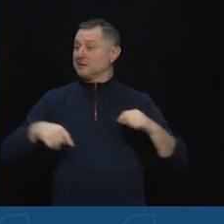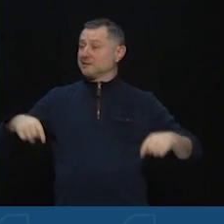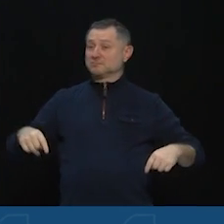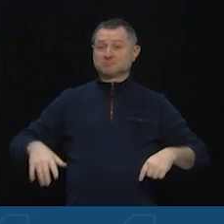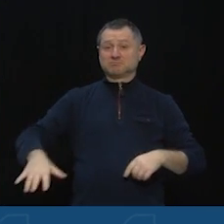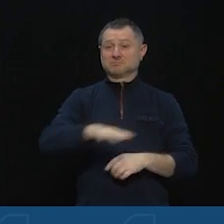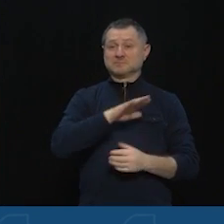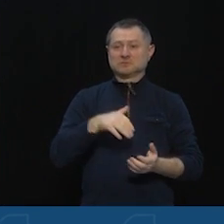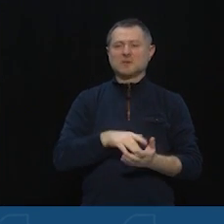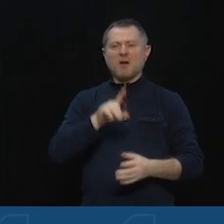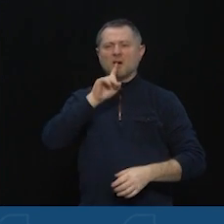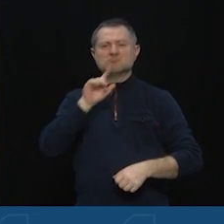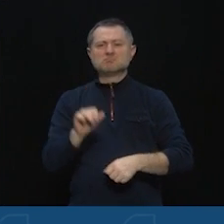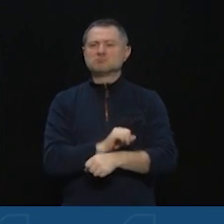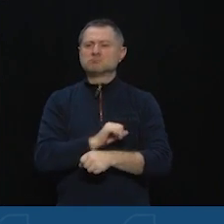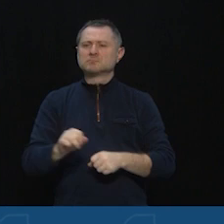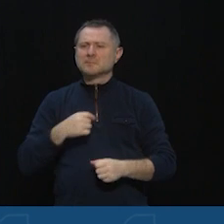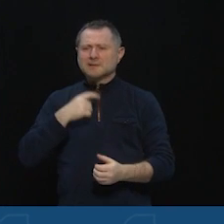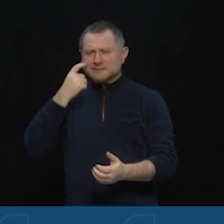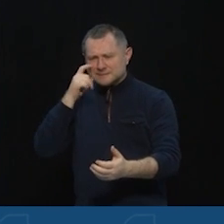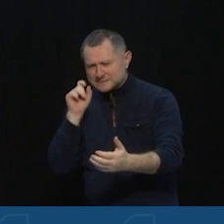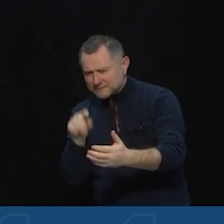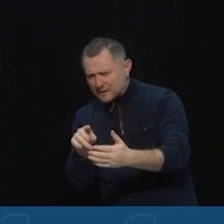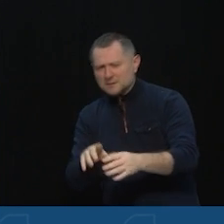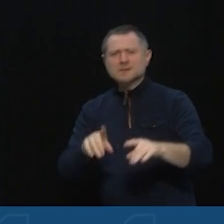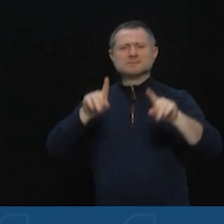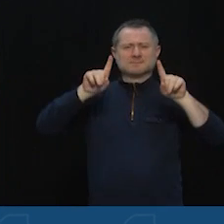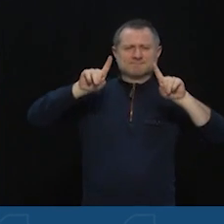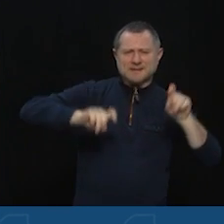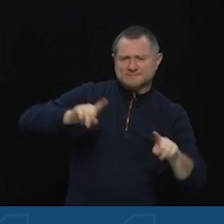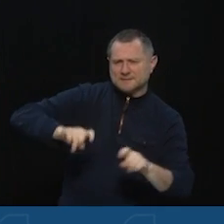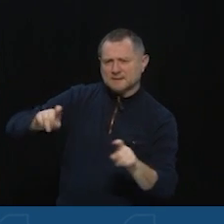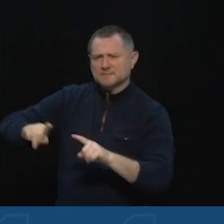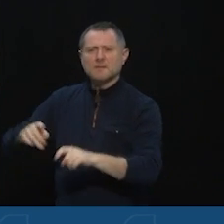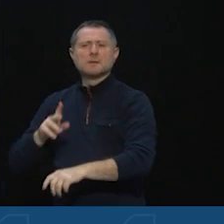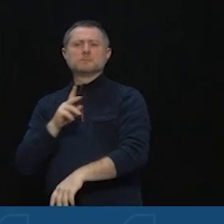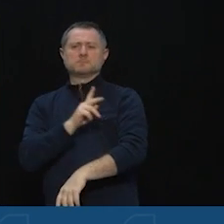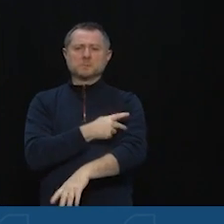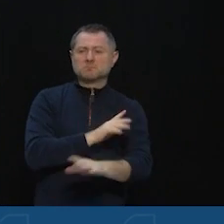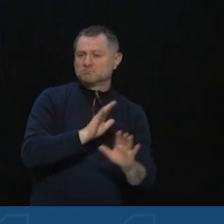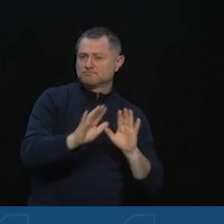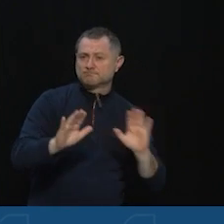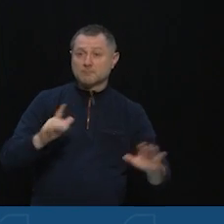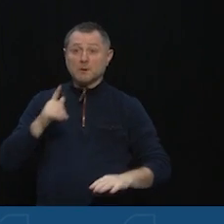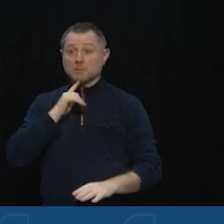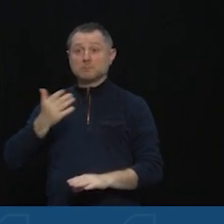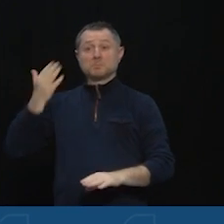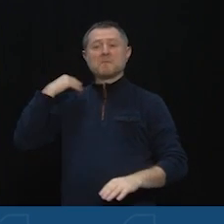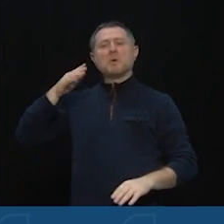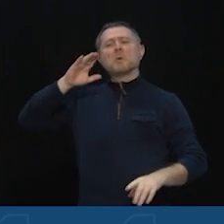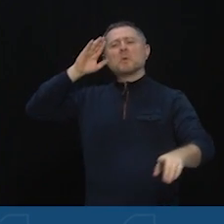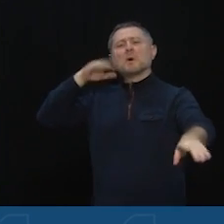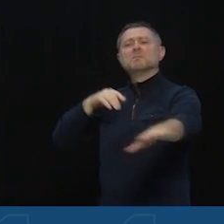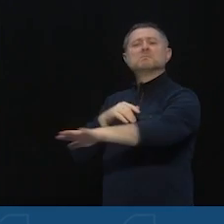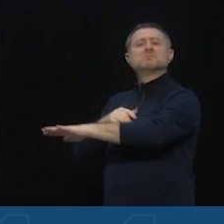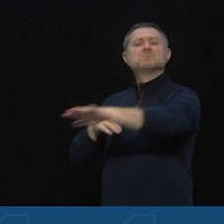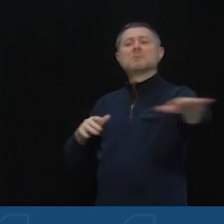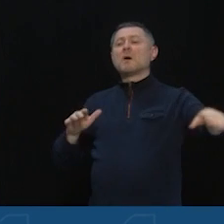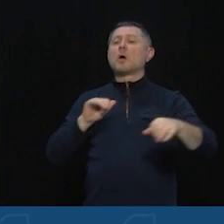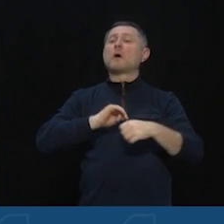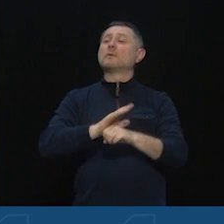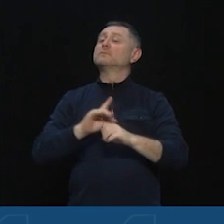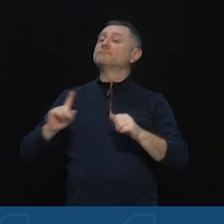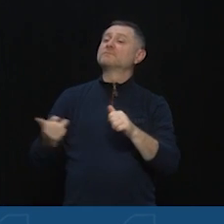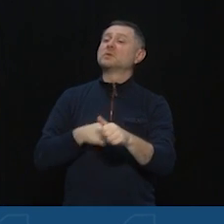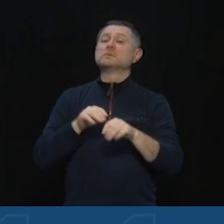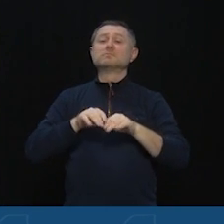test COVID patients here in the state of New York long before testing was readily available. And so they've really done a tremendous amount of work